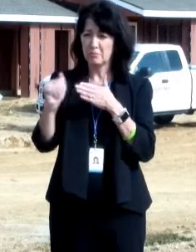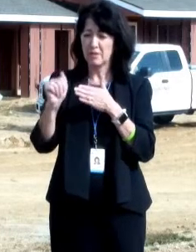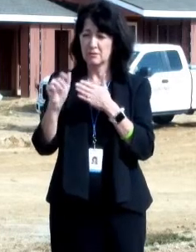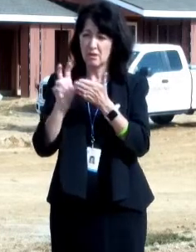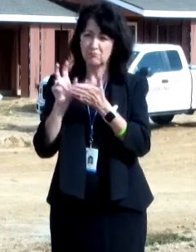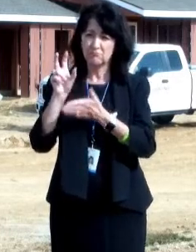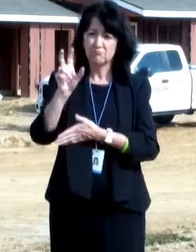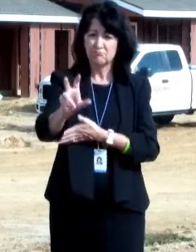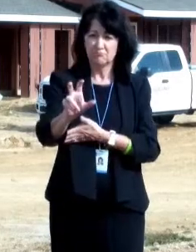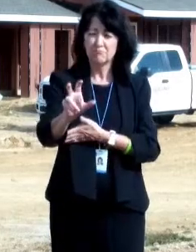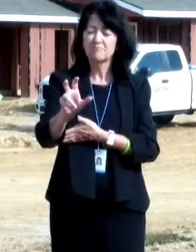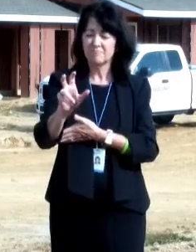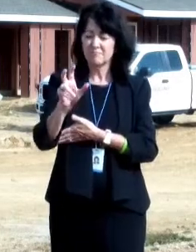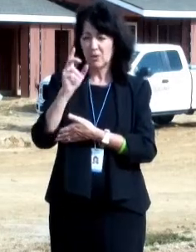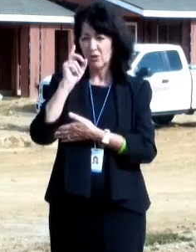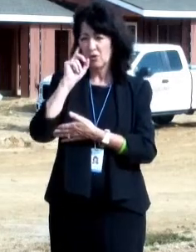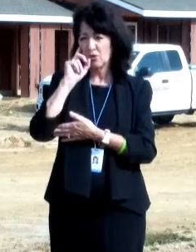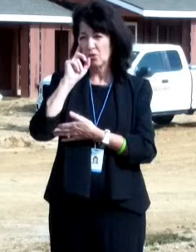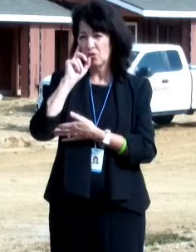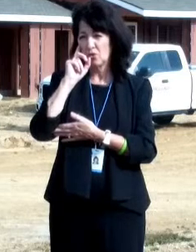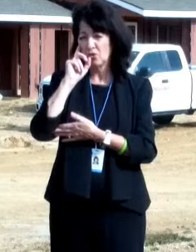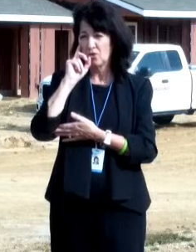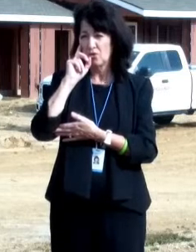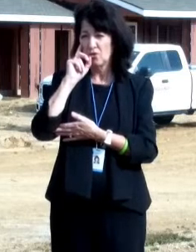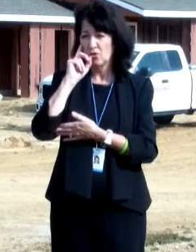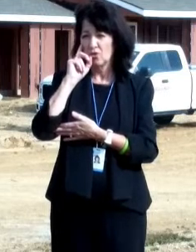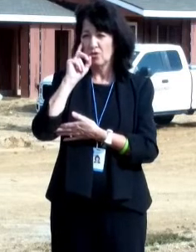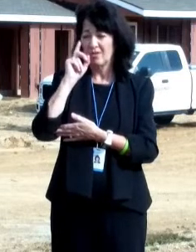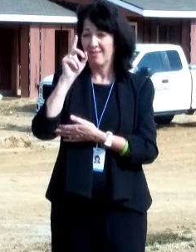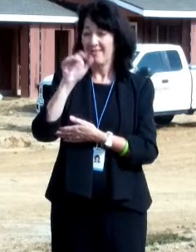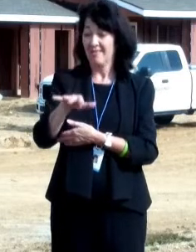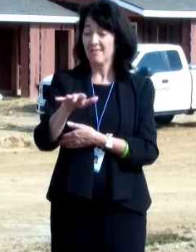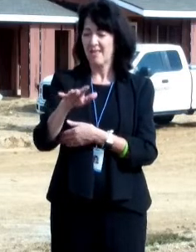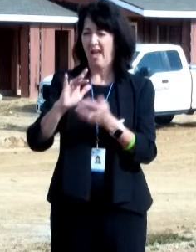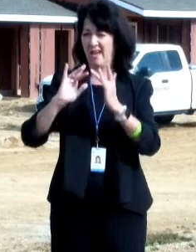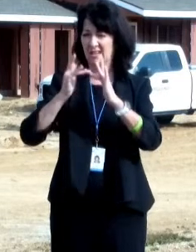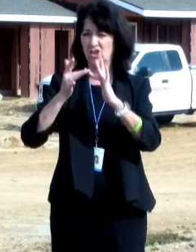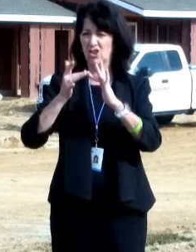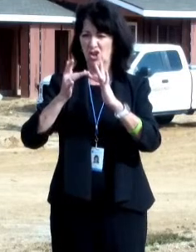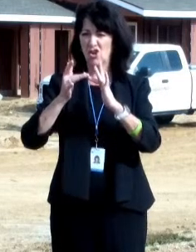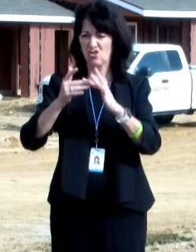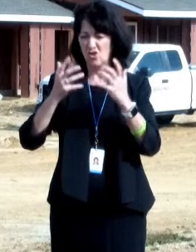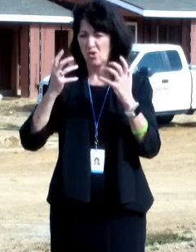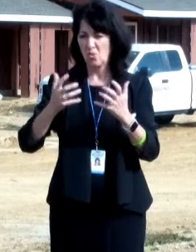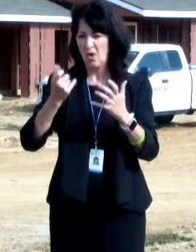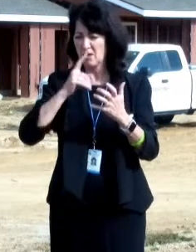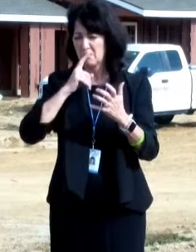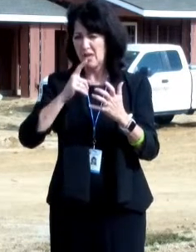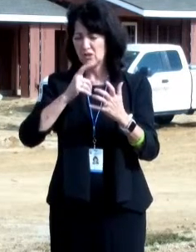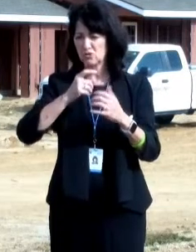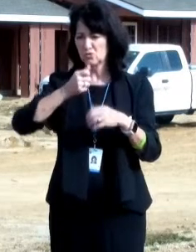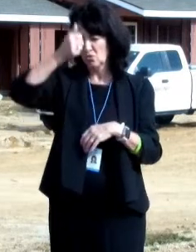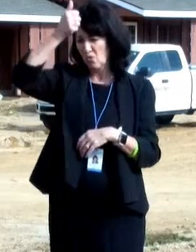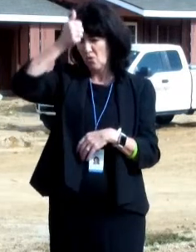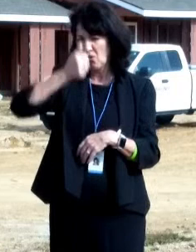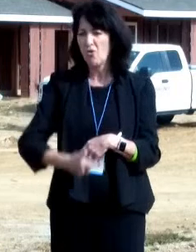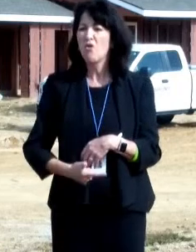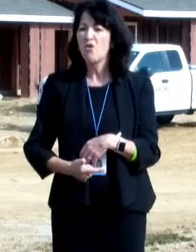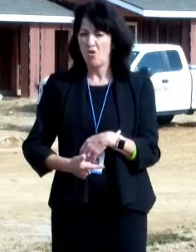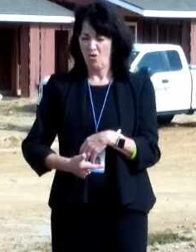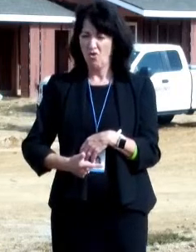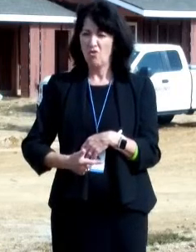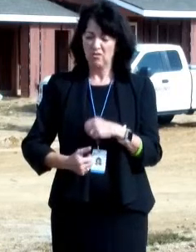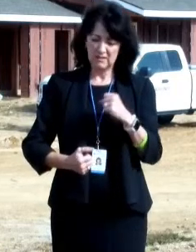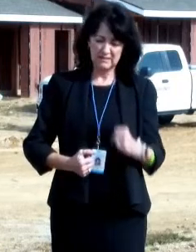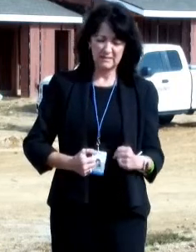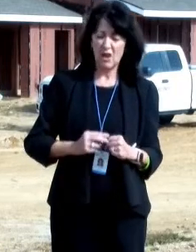appropriation to close the last mile for broadband in the lower part of our state. Each part of our state has a little bit different